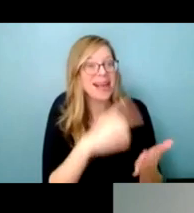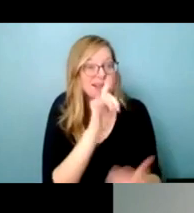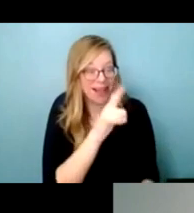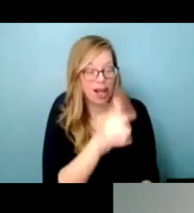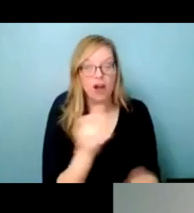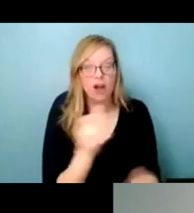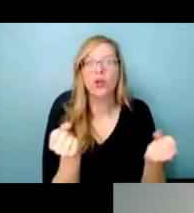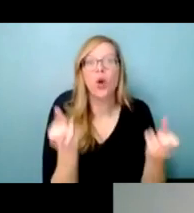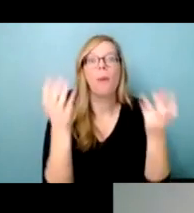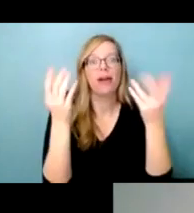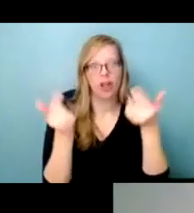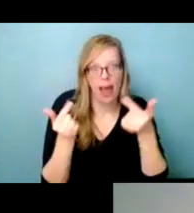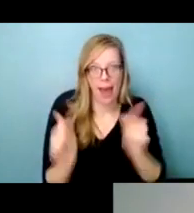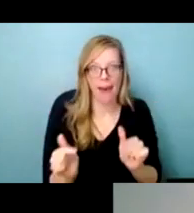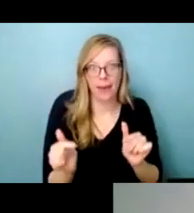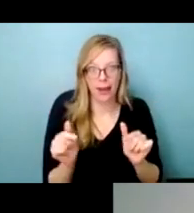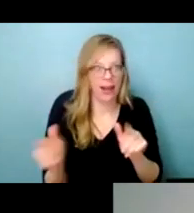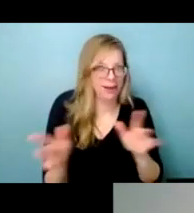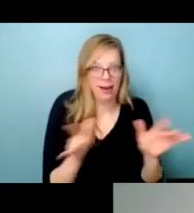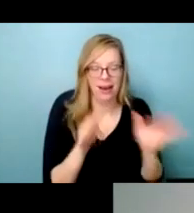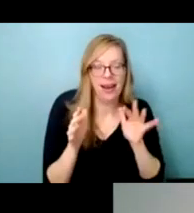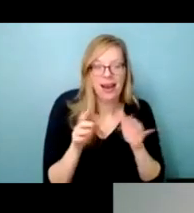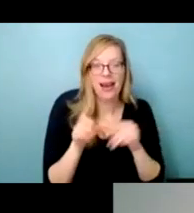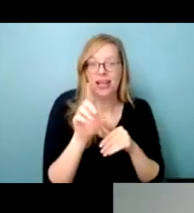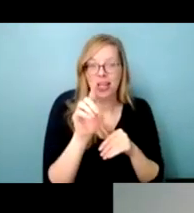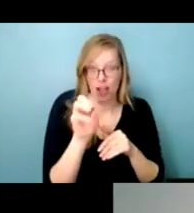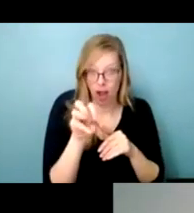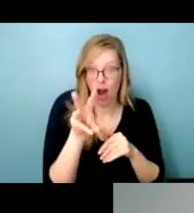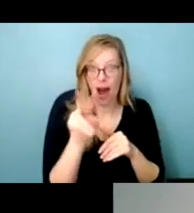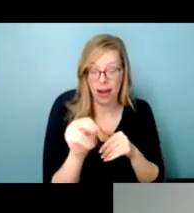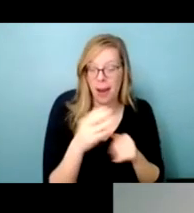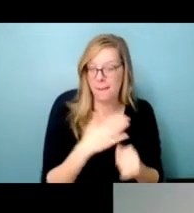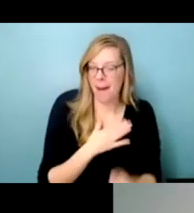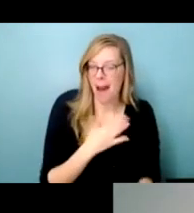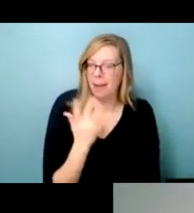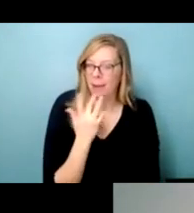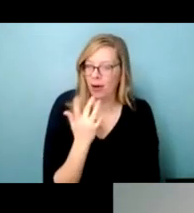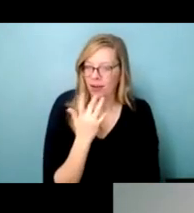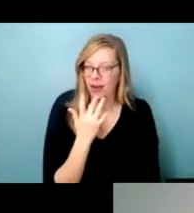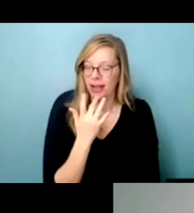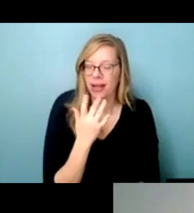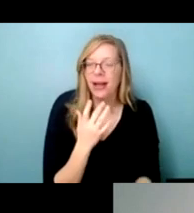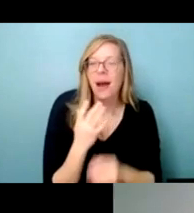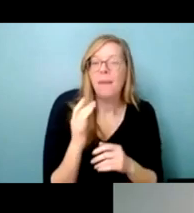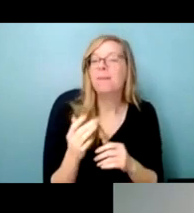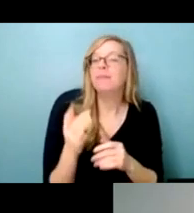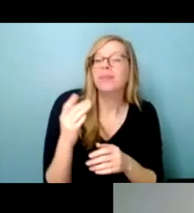There's so much that's happening here. Don, I think my perfect funder, I want to pick on someone that I know was in the call,